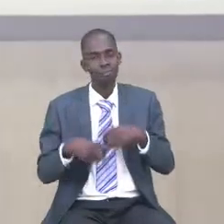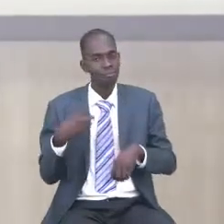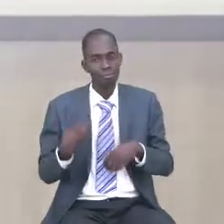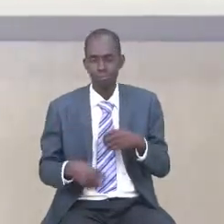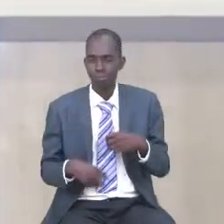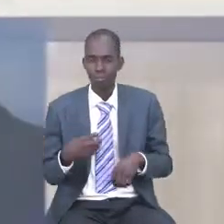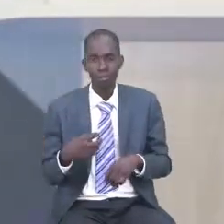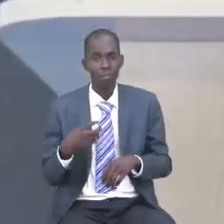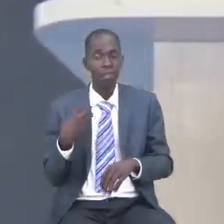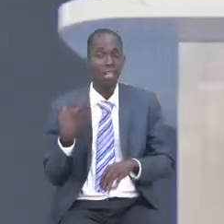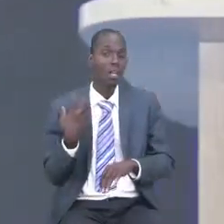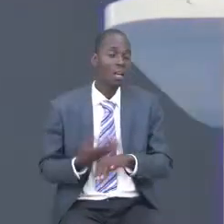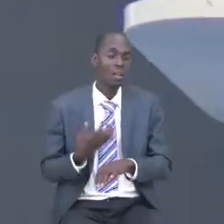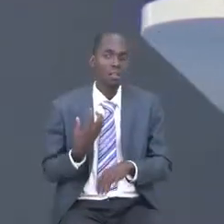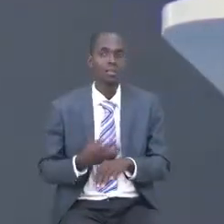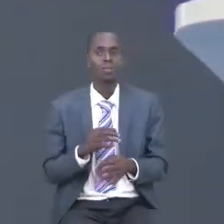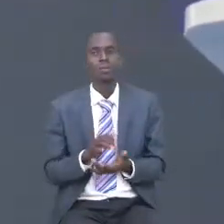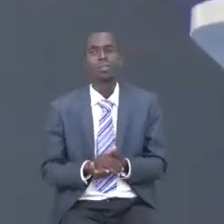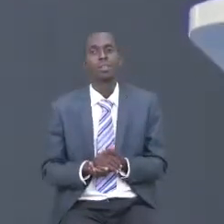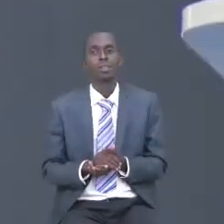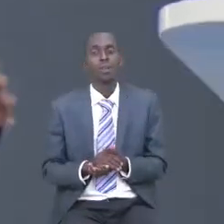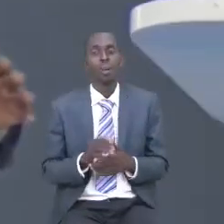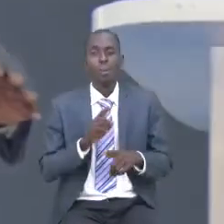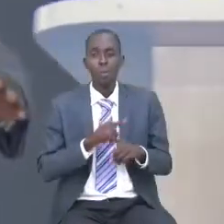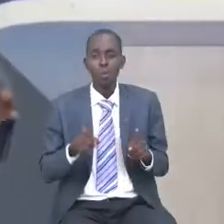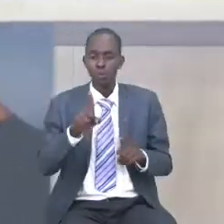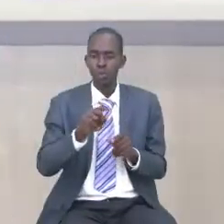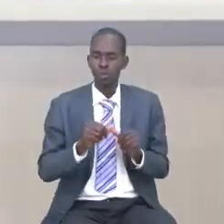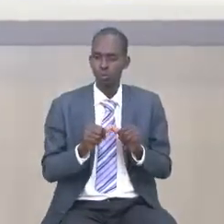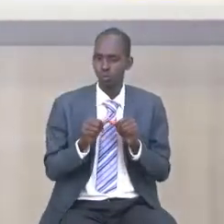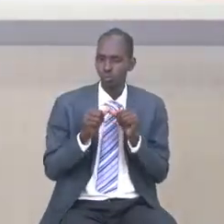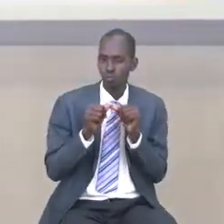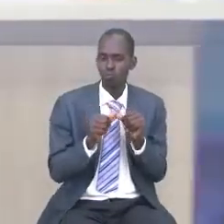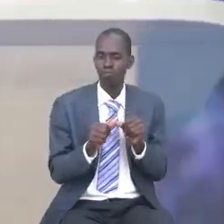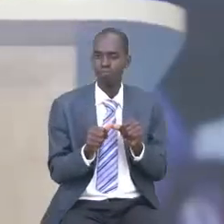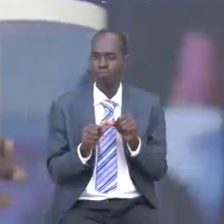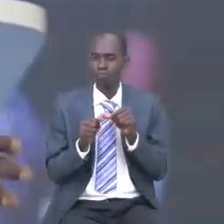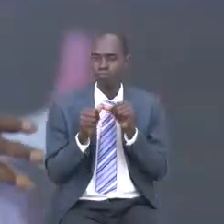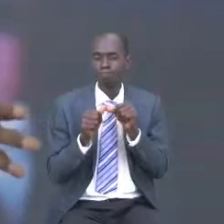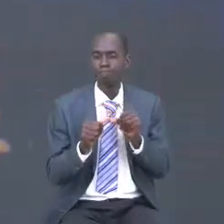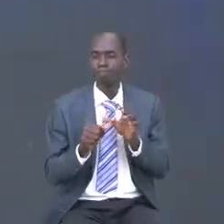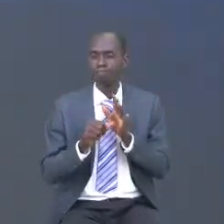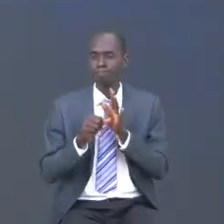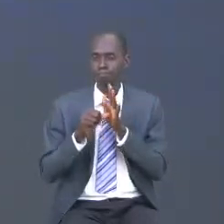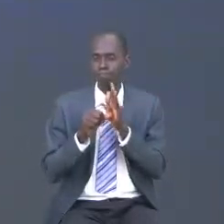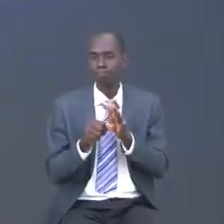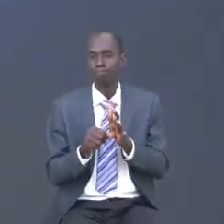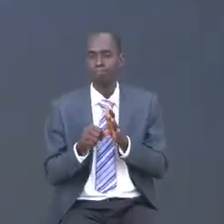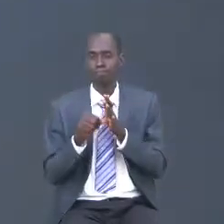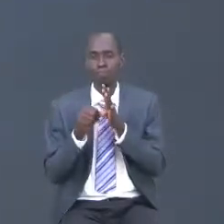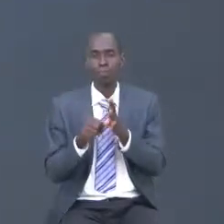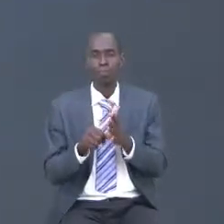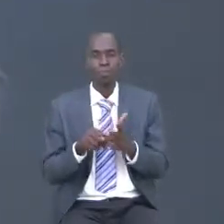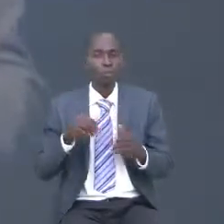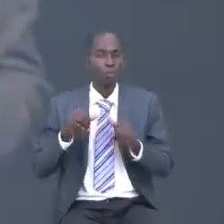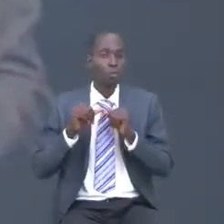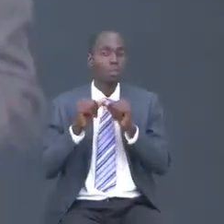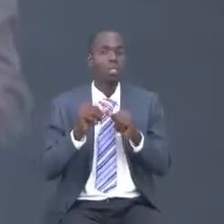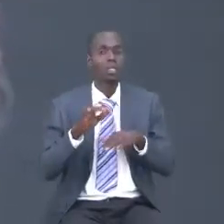But it's perseverance that keeps you going and going, and eventually you make